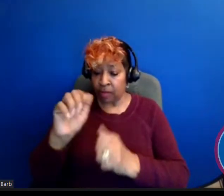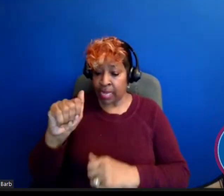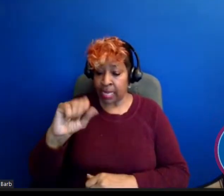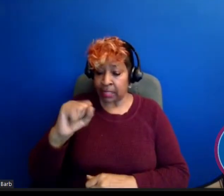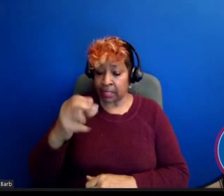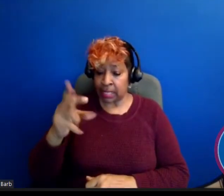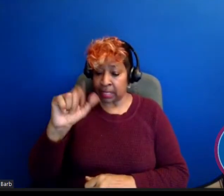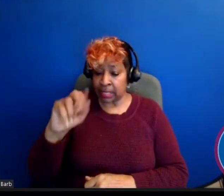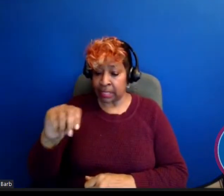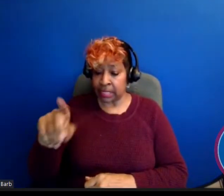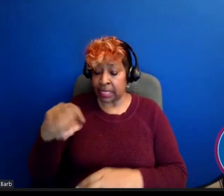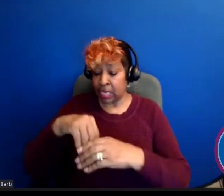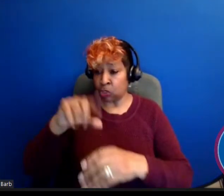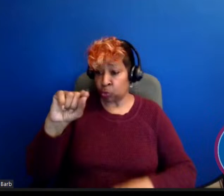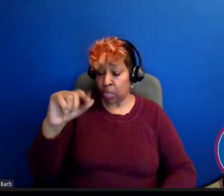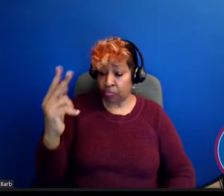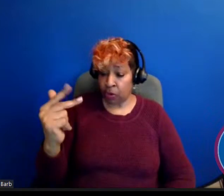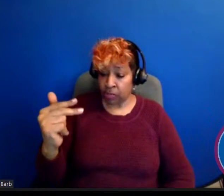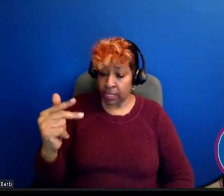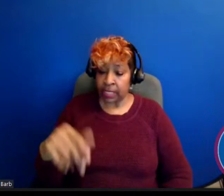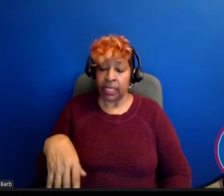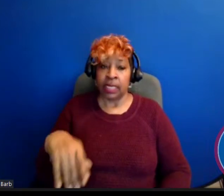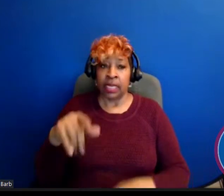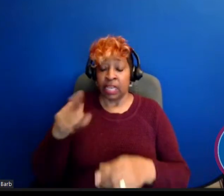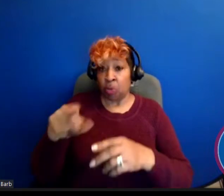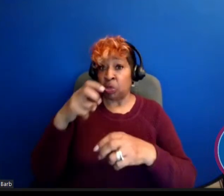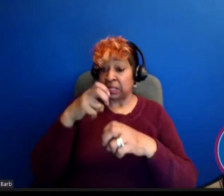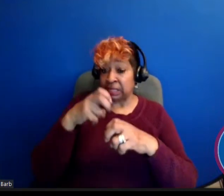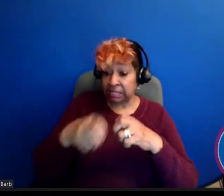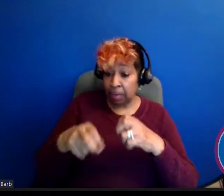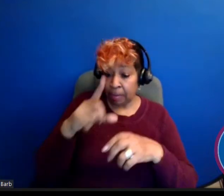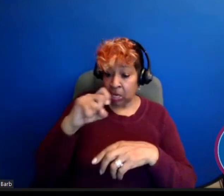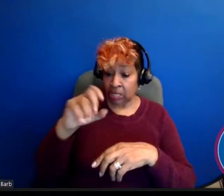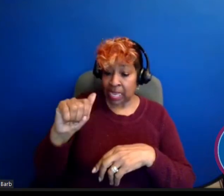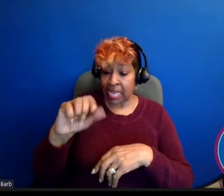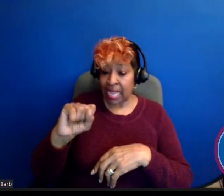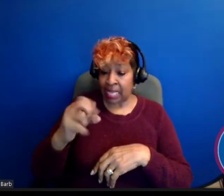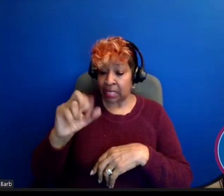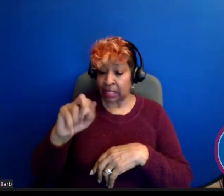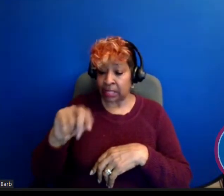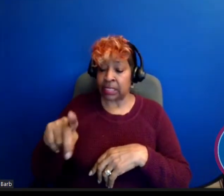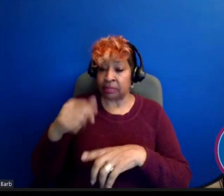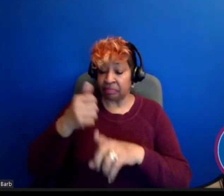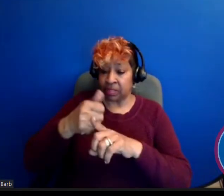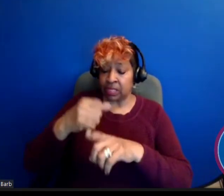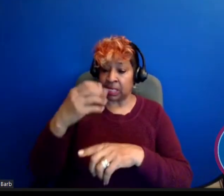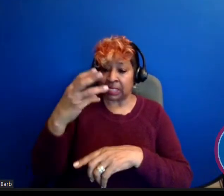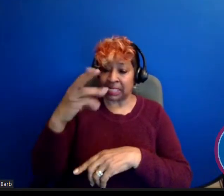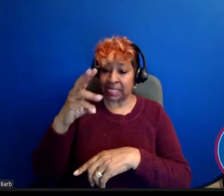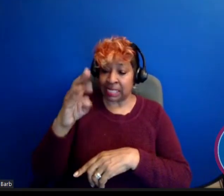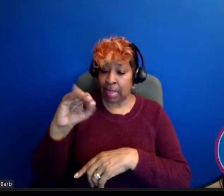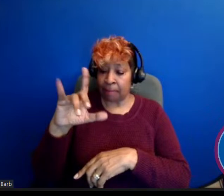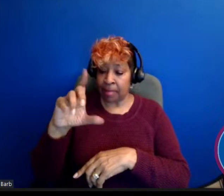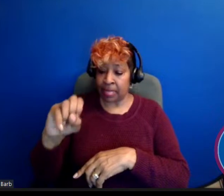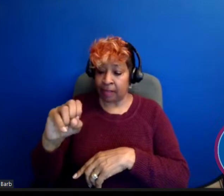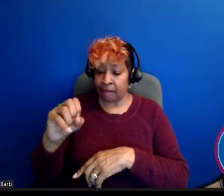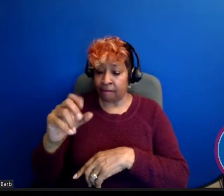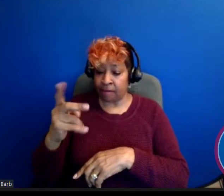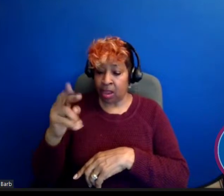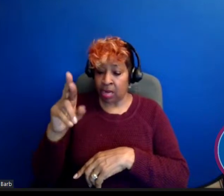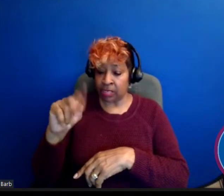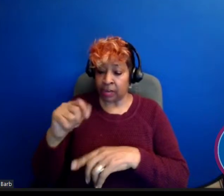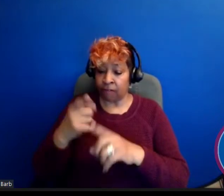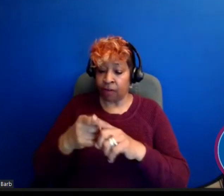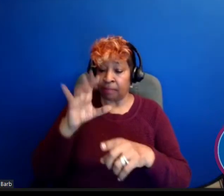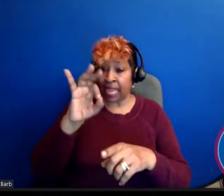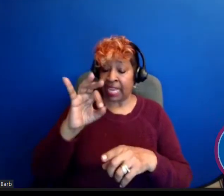crack because Ashland was a 16-mile BRT from 95th Street all the way to Irving Park